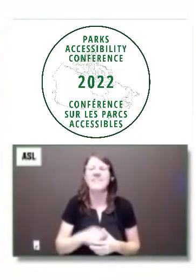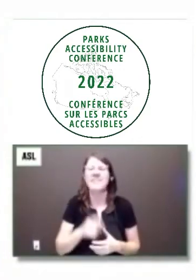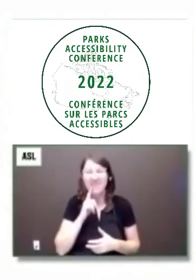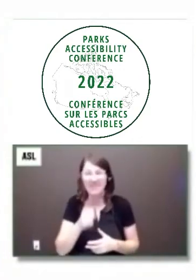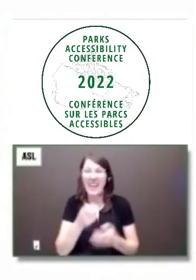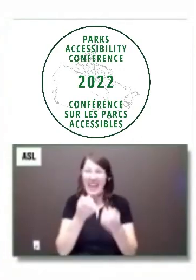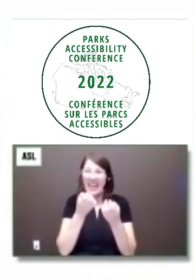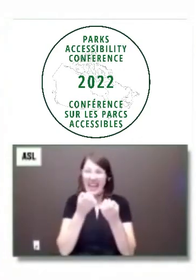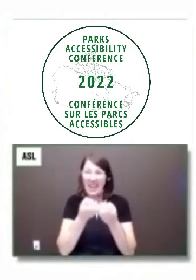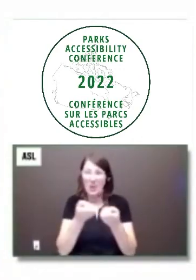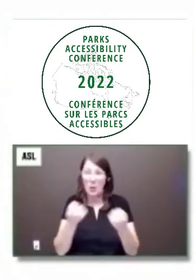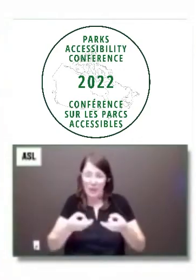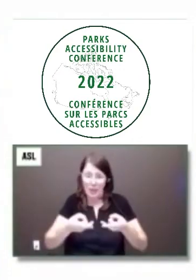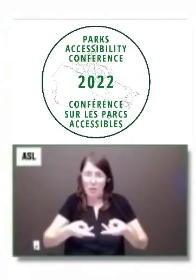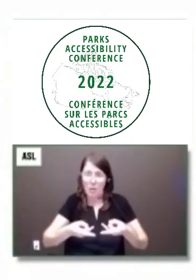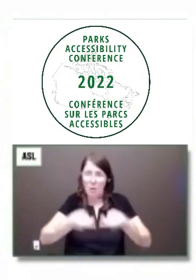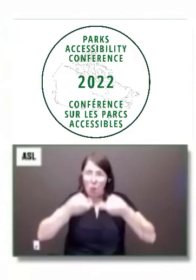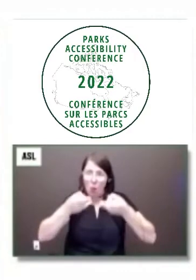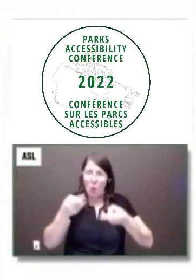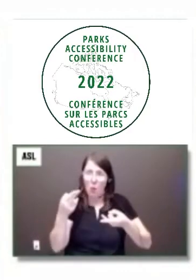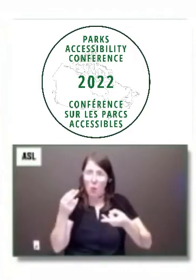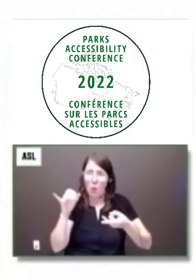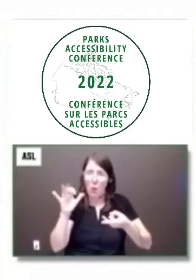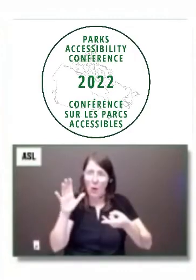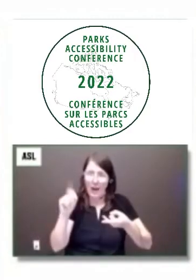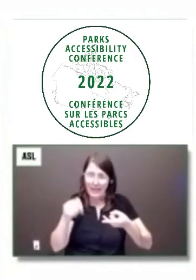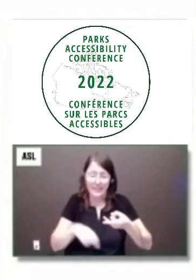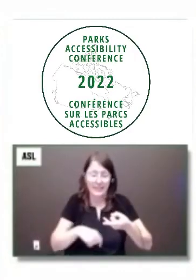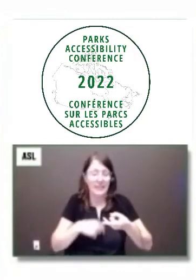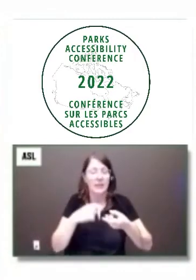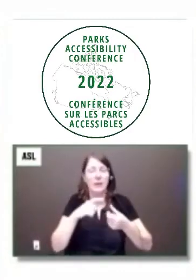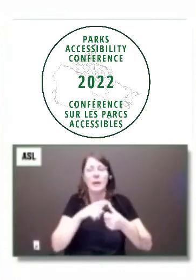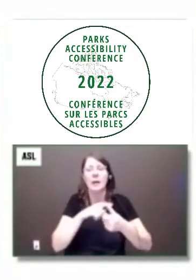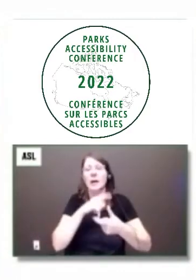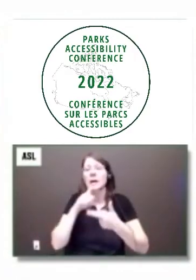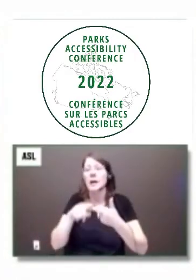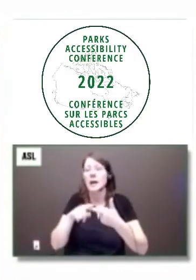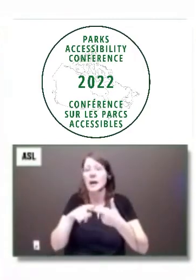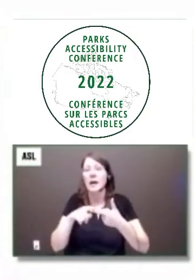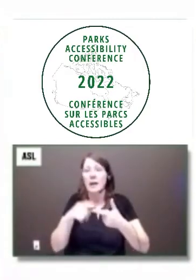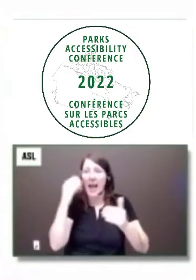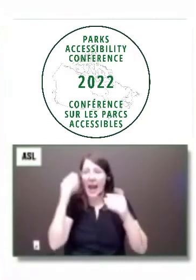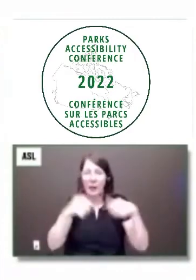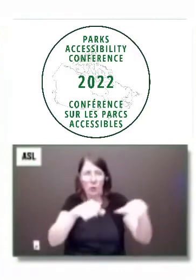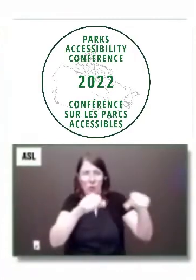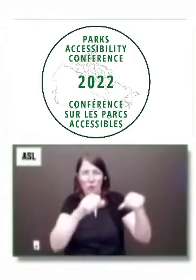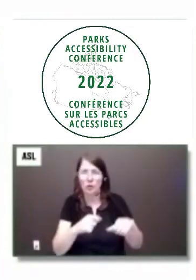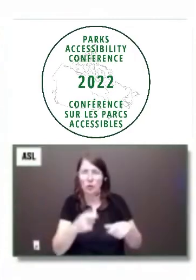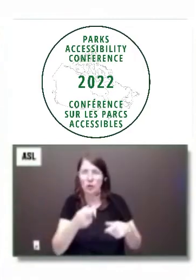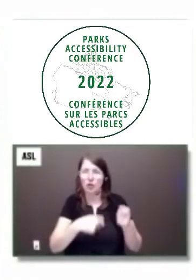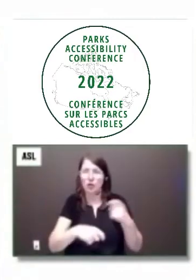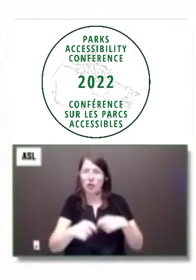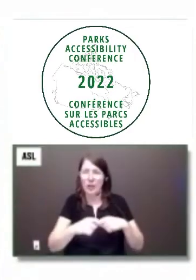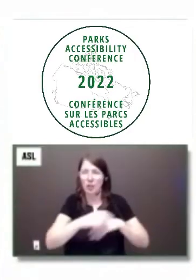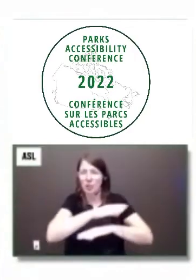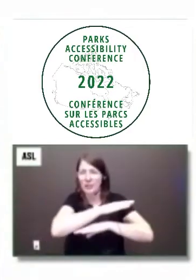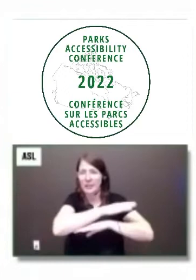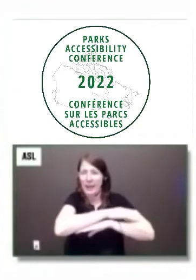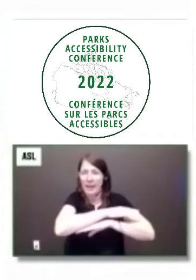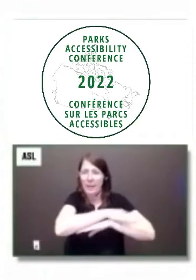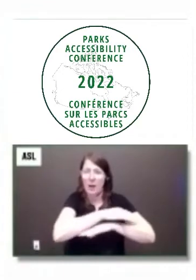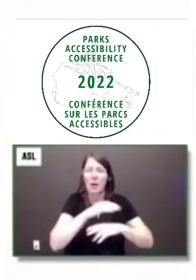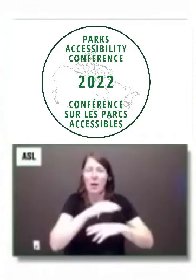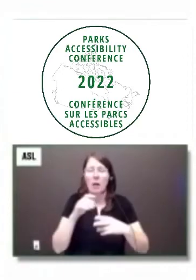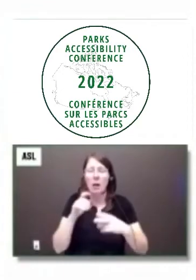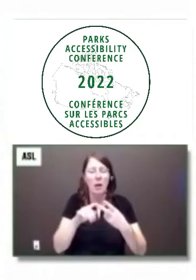and the adult changing table. The adult changing table, I believe, is within the range of maybe $2,000 to